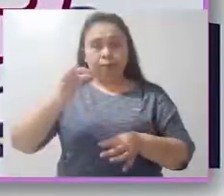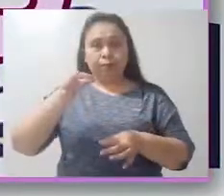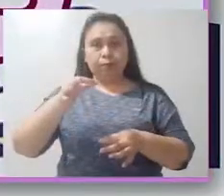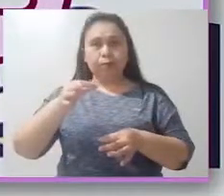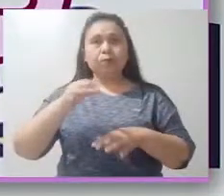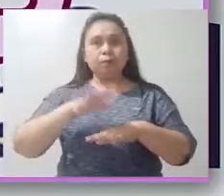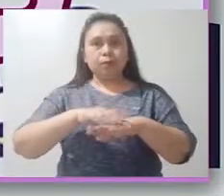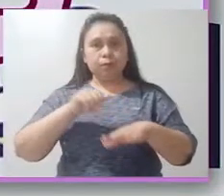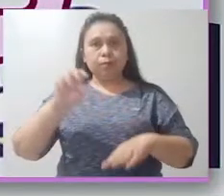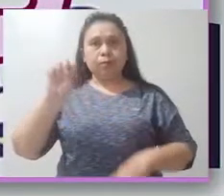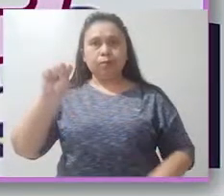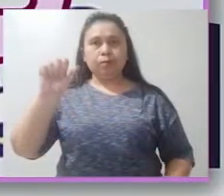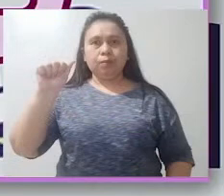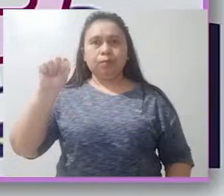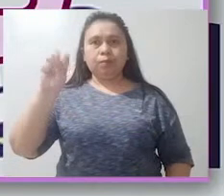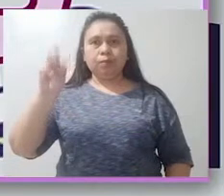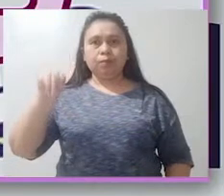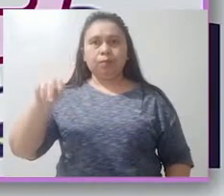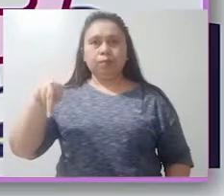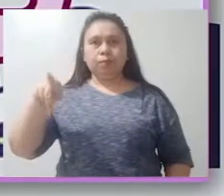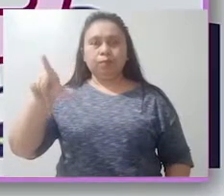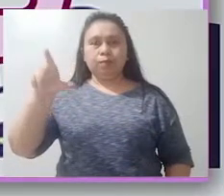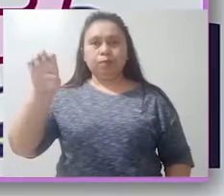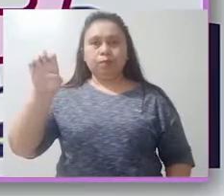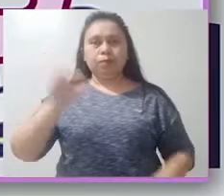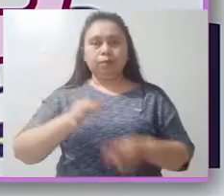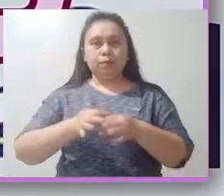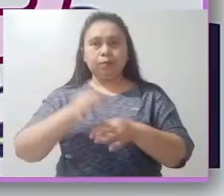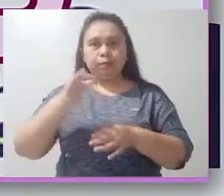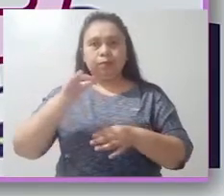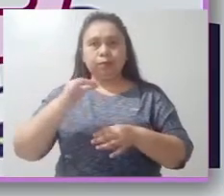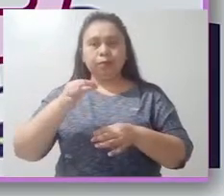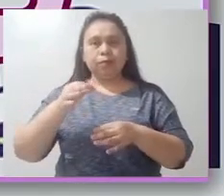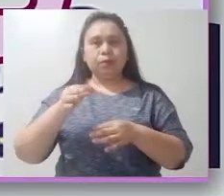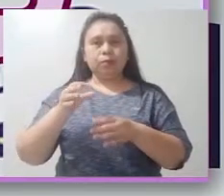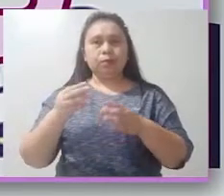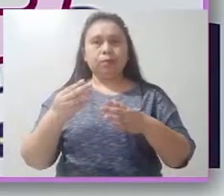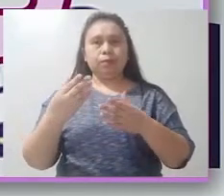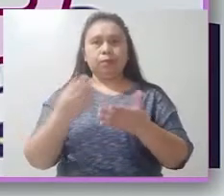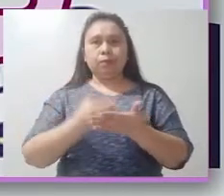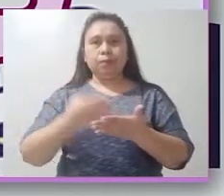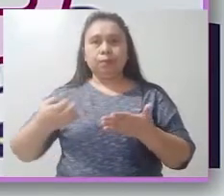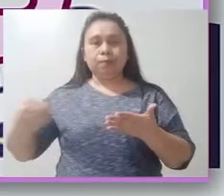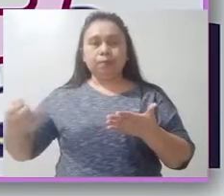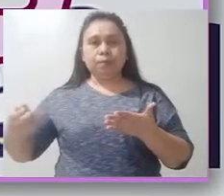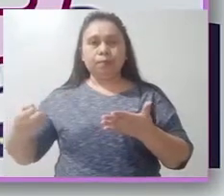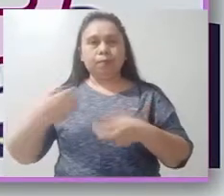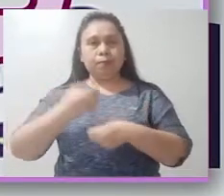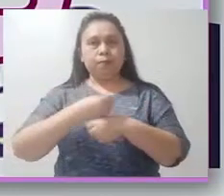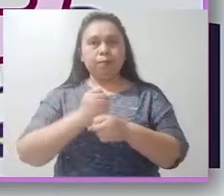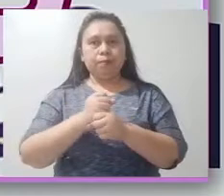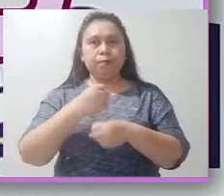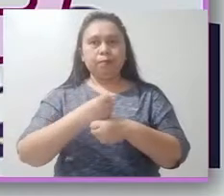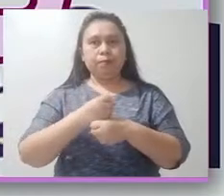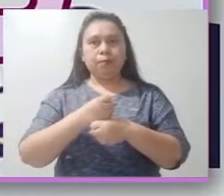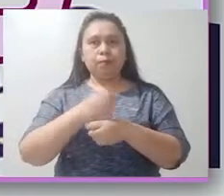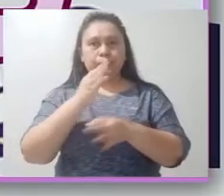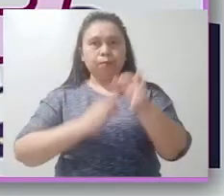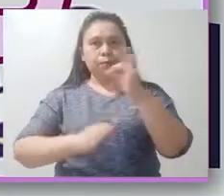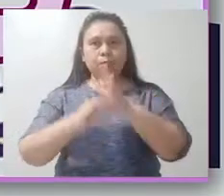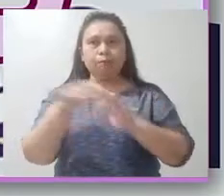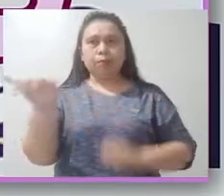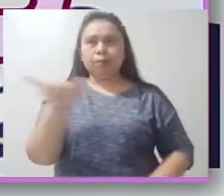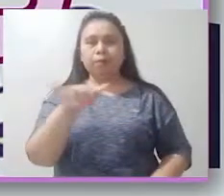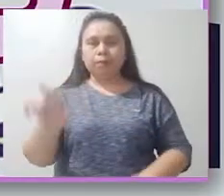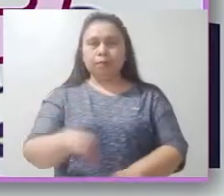tube or sample tube. It is a common piece of laboratory glassware consisting of a